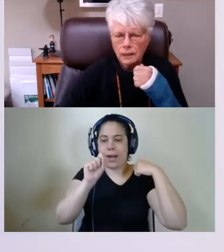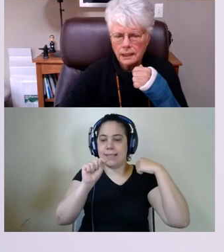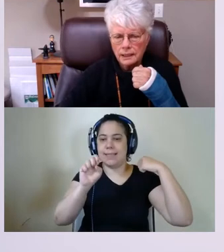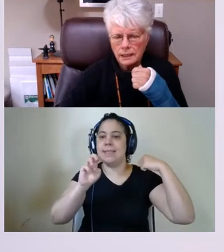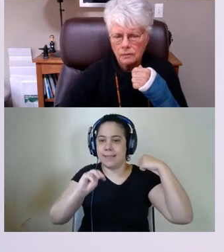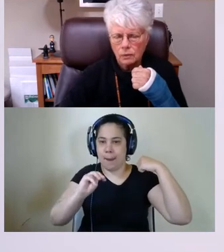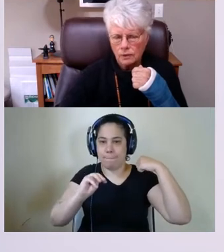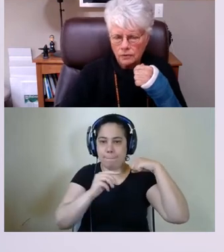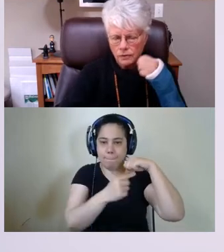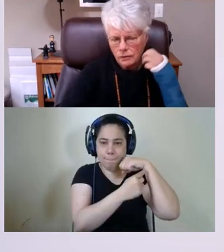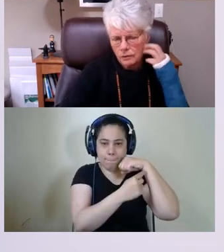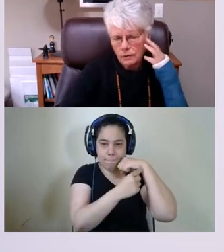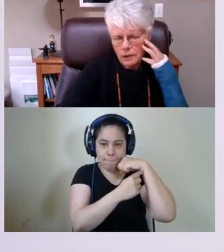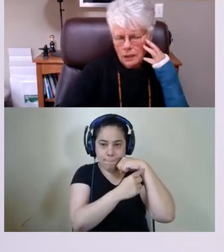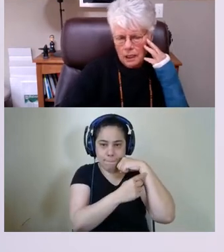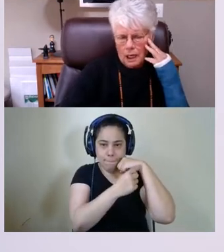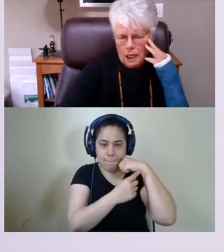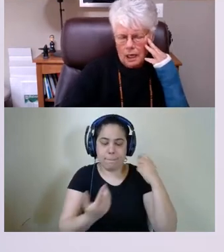Then what they did was to